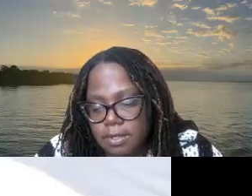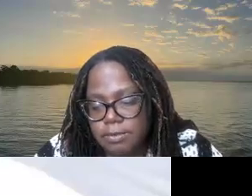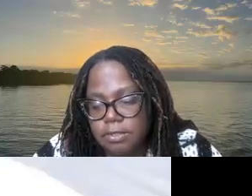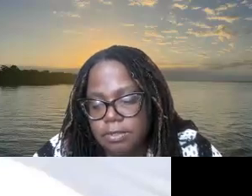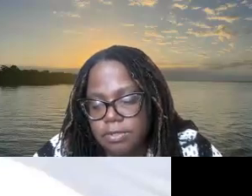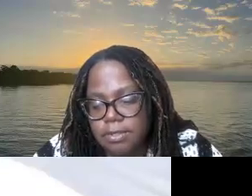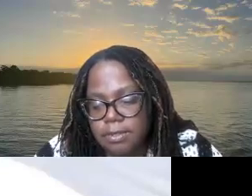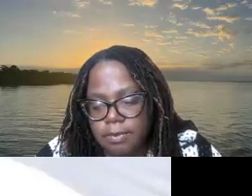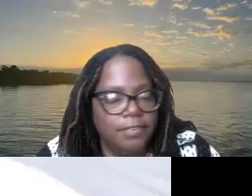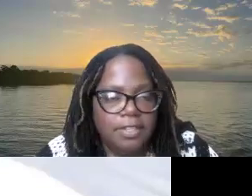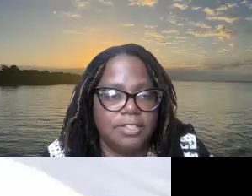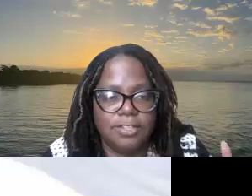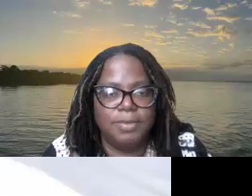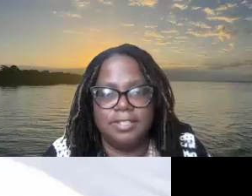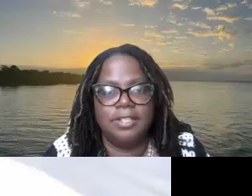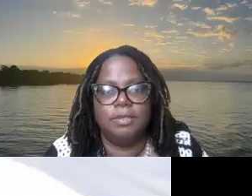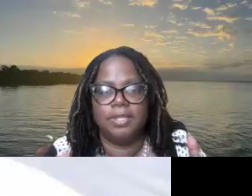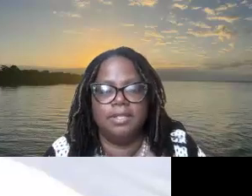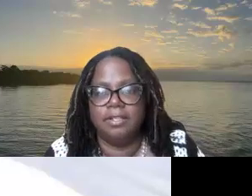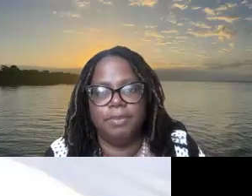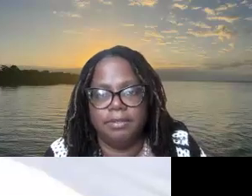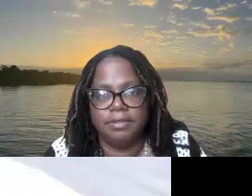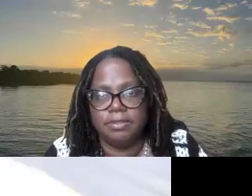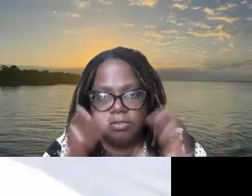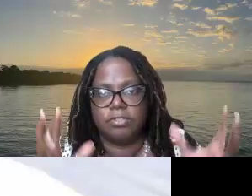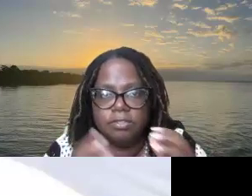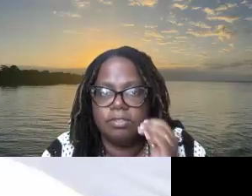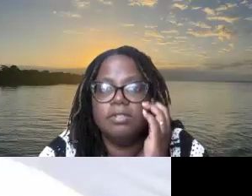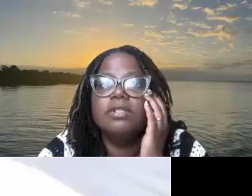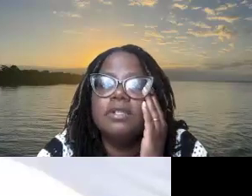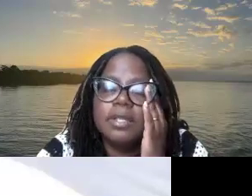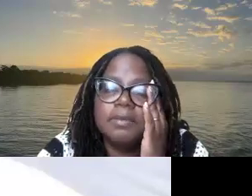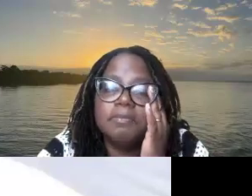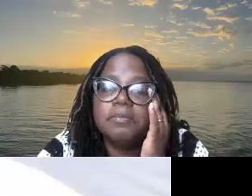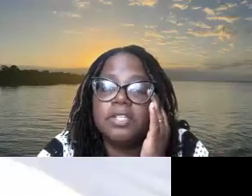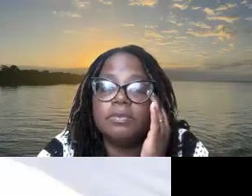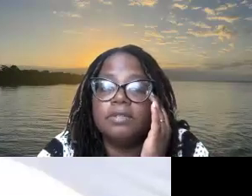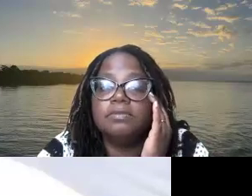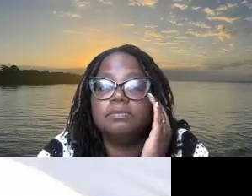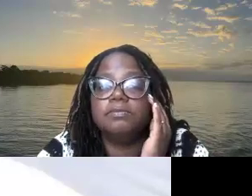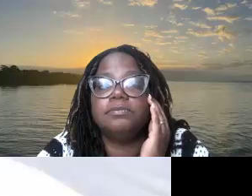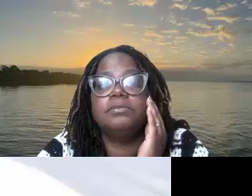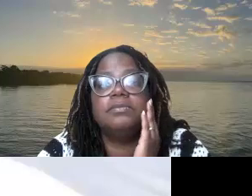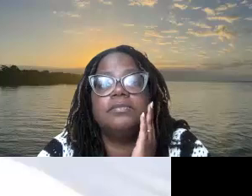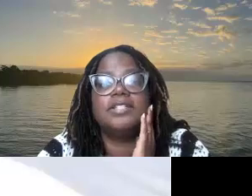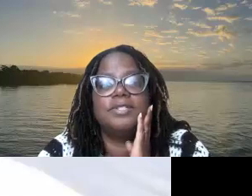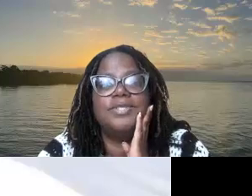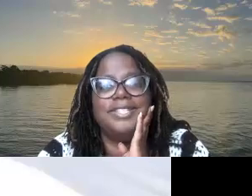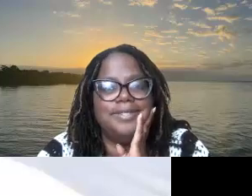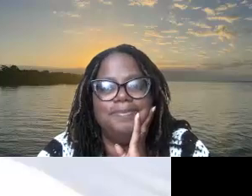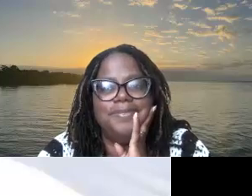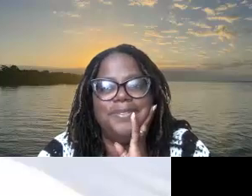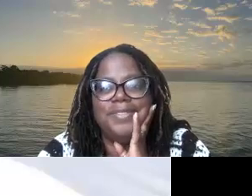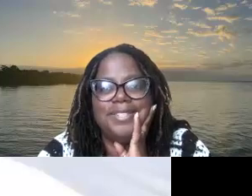resources to go so that everything I talked about today would apply to any parent structure as well. That's